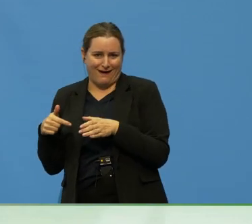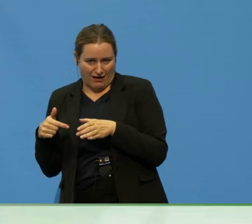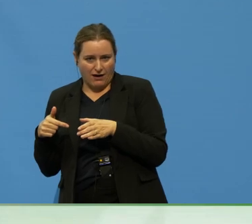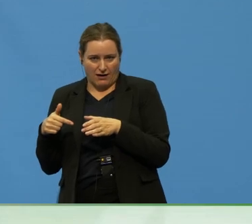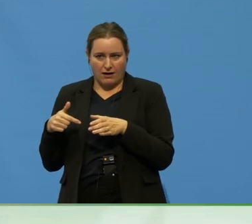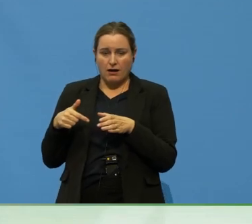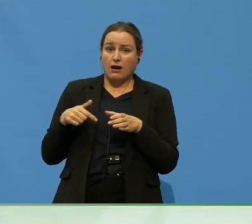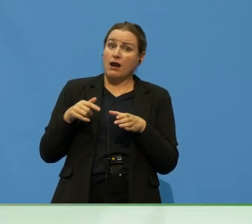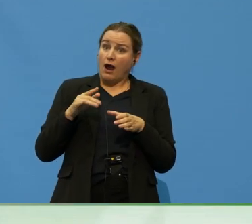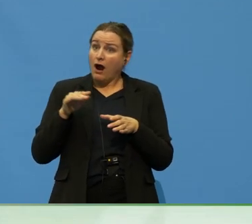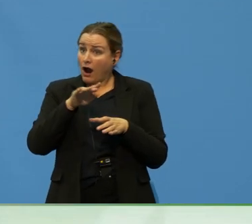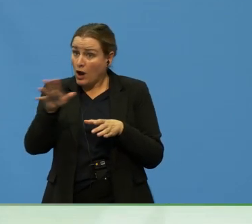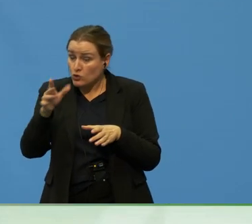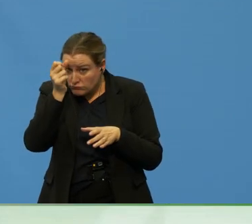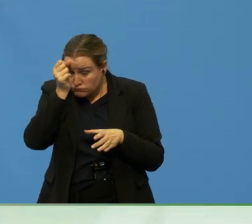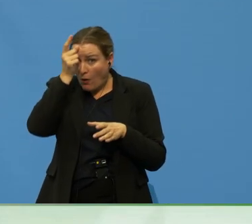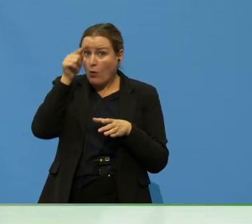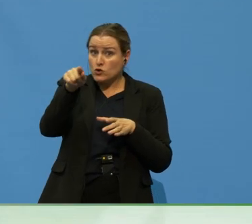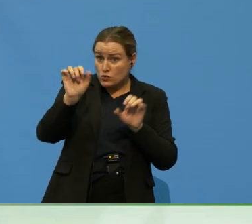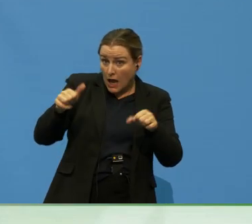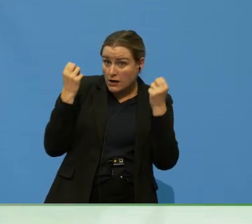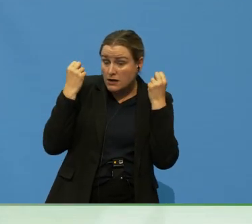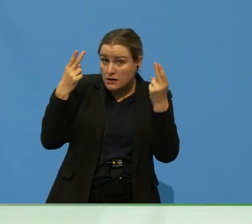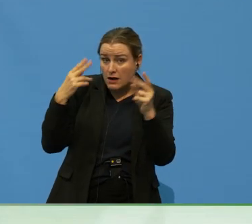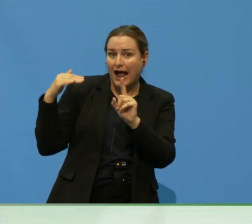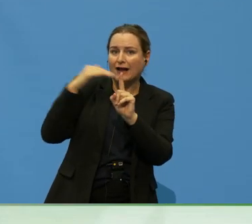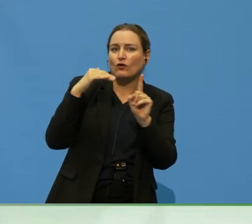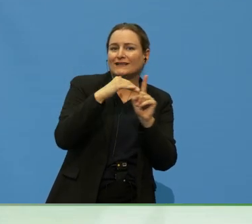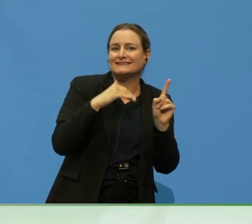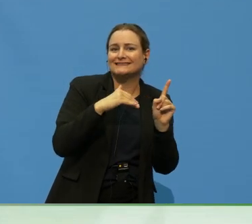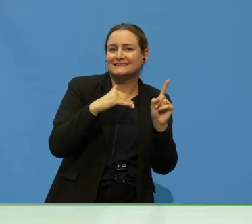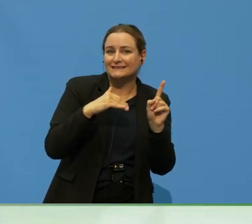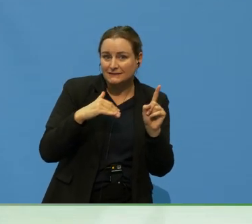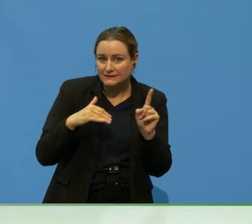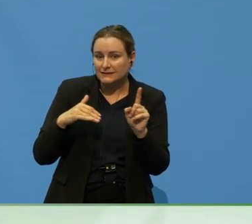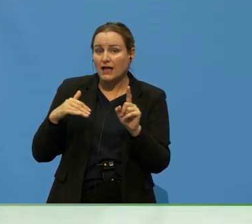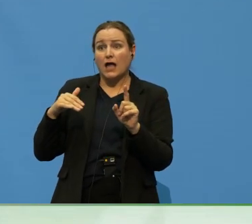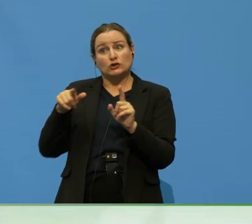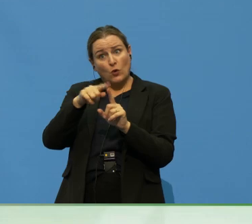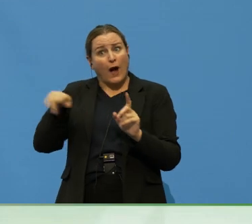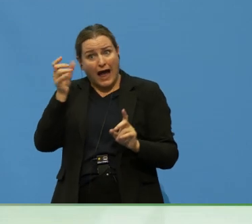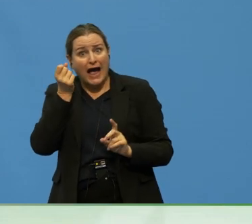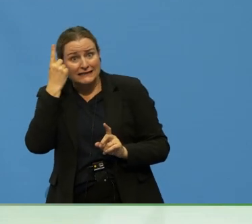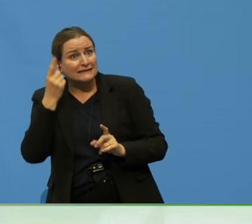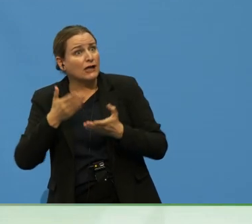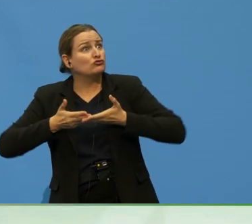actually advocates and they're using it as their kind of Bible. But the general public needs to understand why disability is a rights thing. And